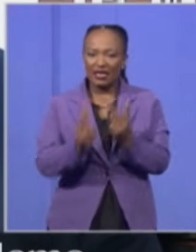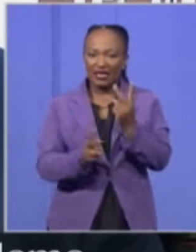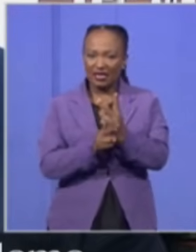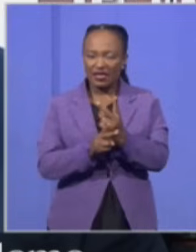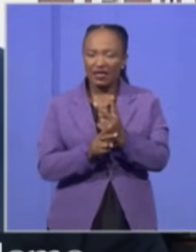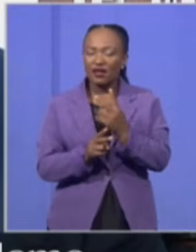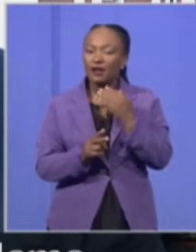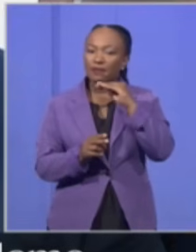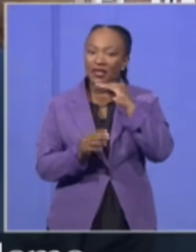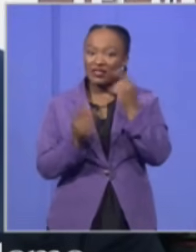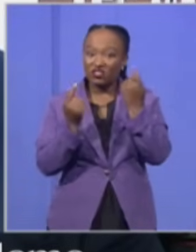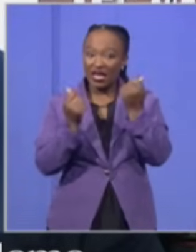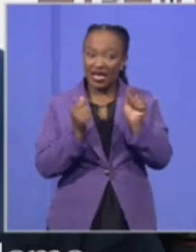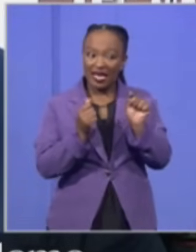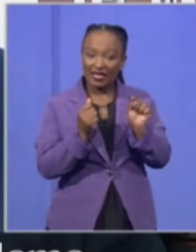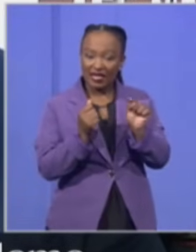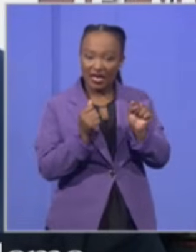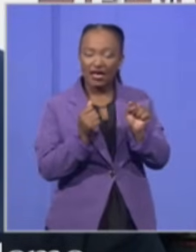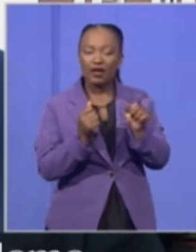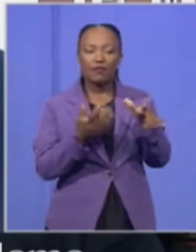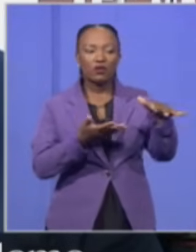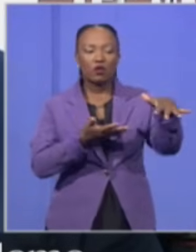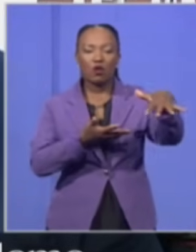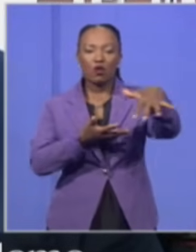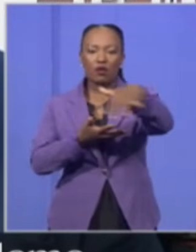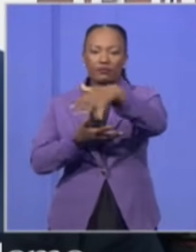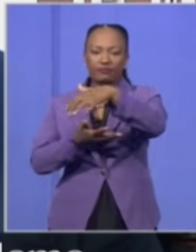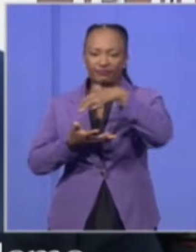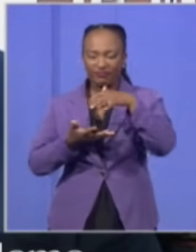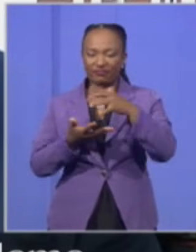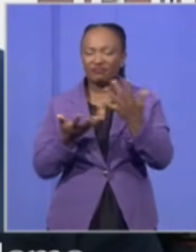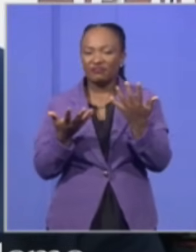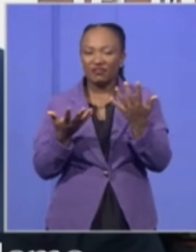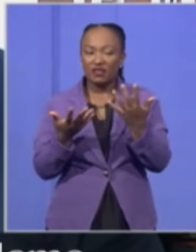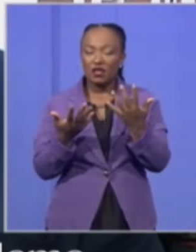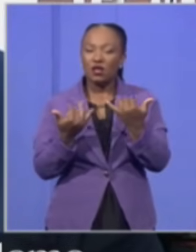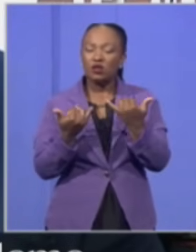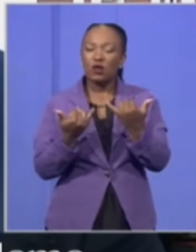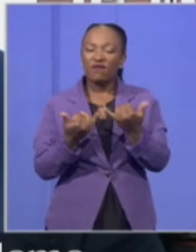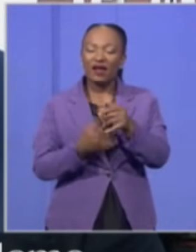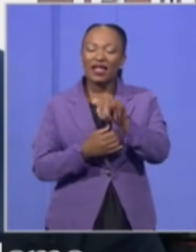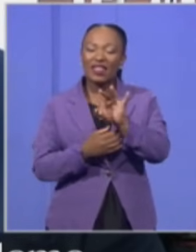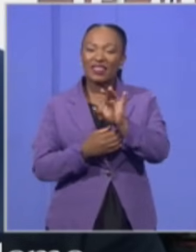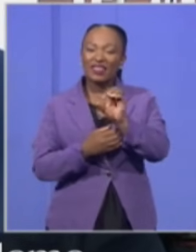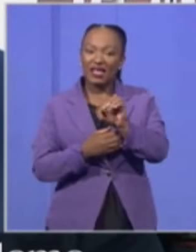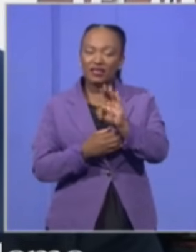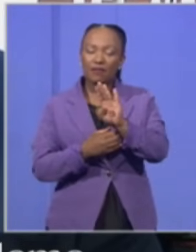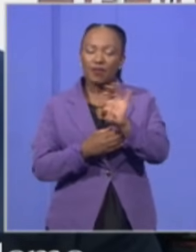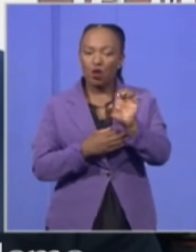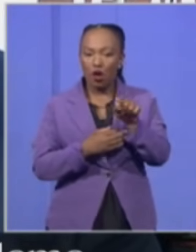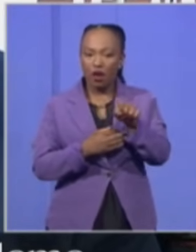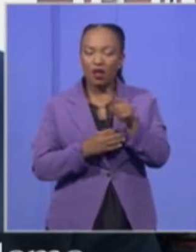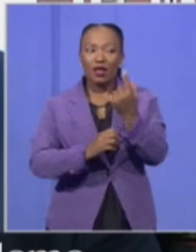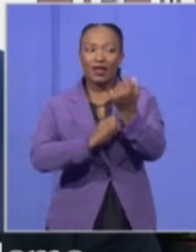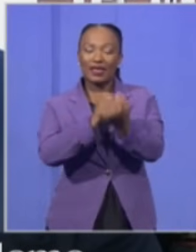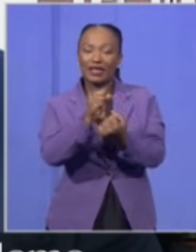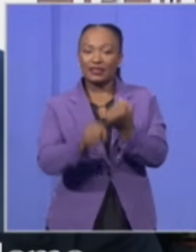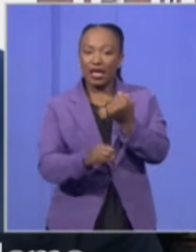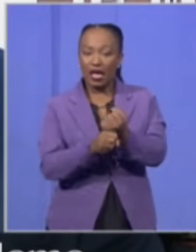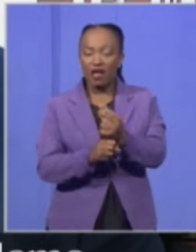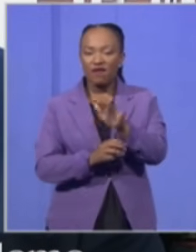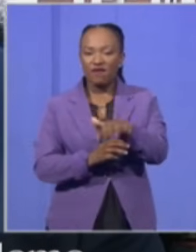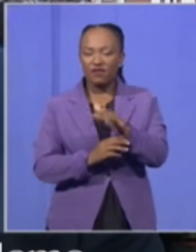tlamile e behe mohlomong ba re ba tla e collectang ka collection ena e tlo re fa 30 billion selemo se tlang e tla re fa 15